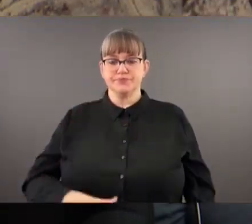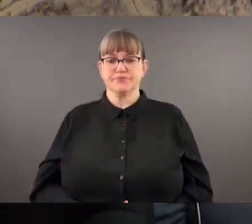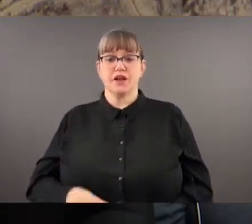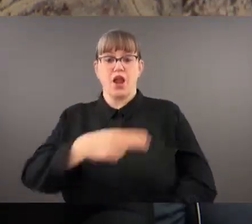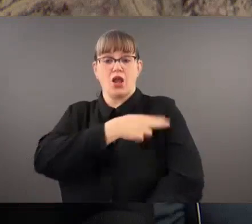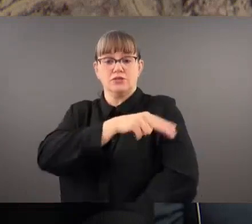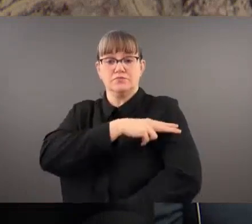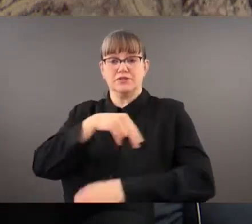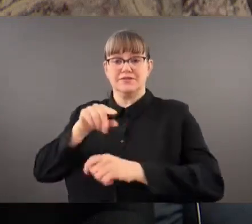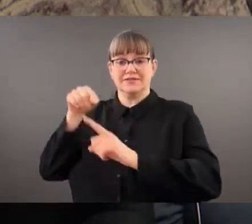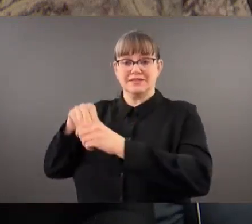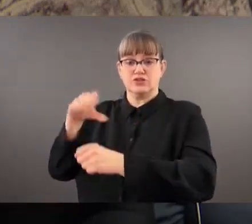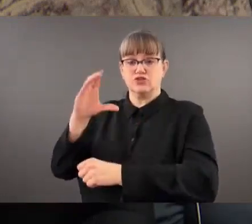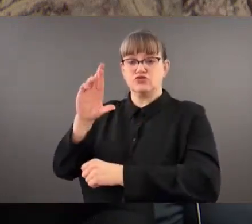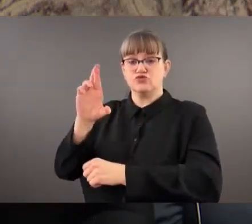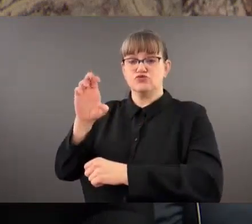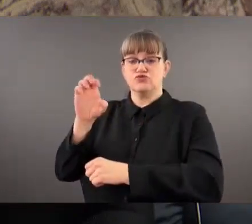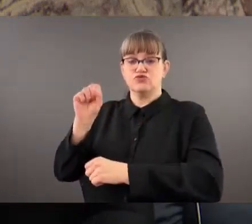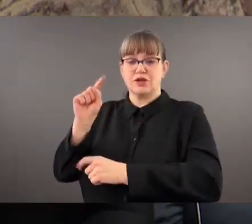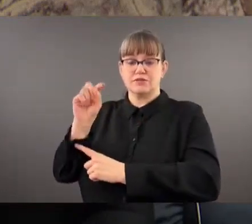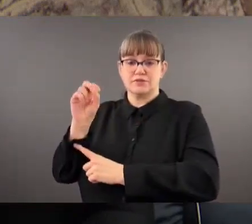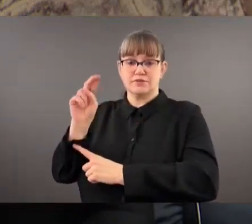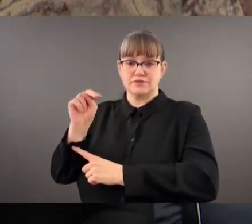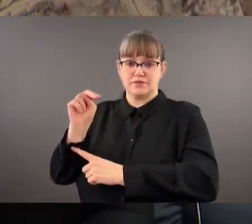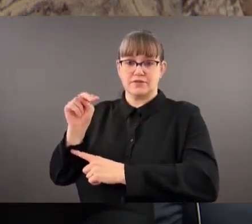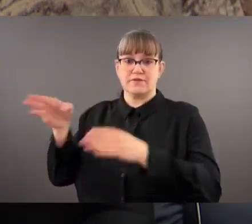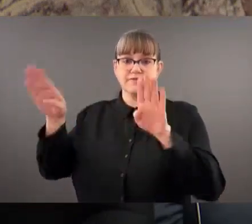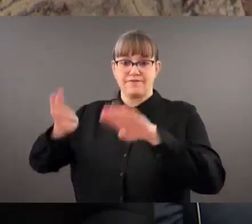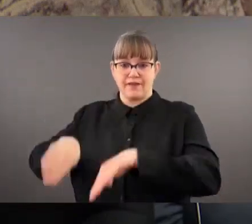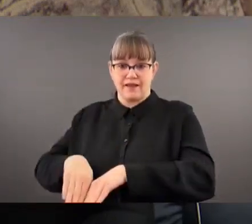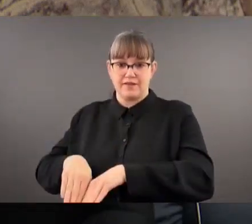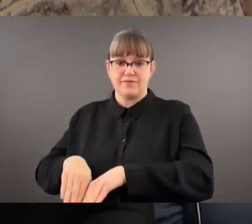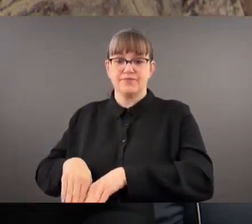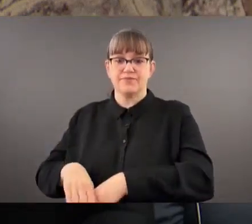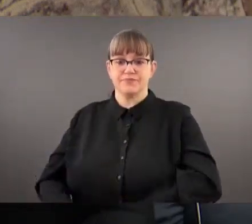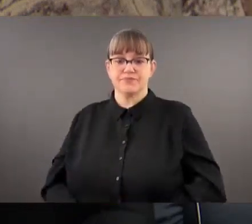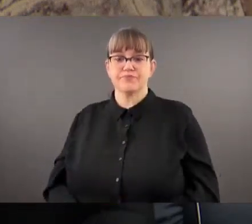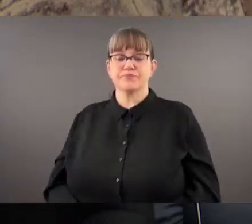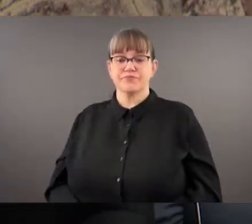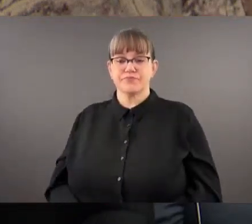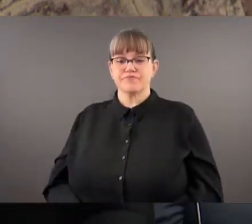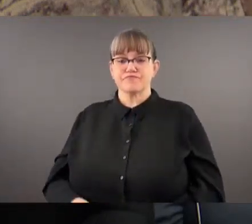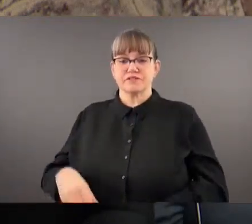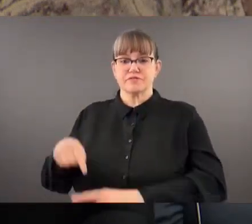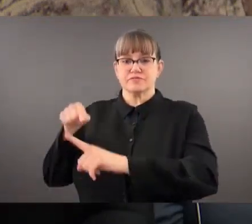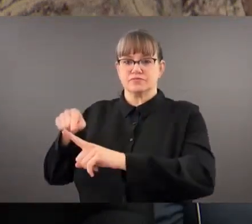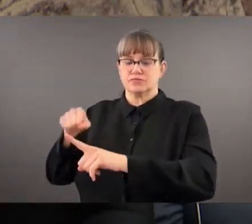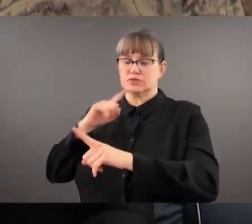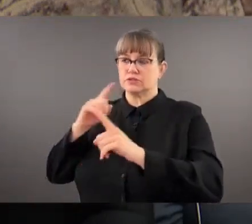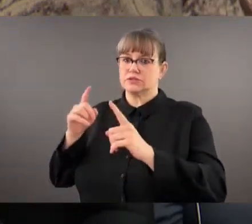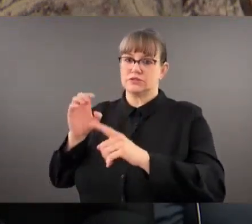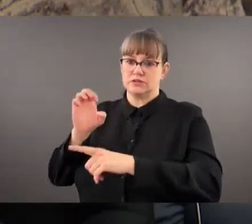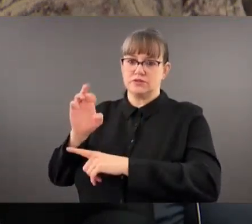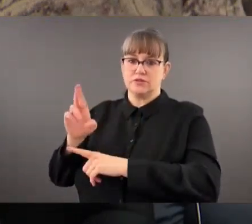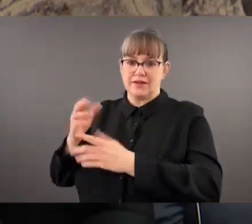again, why does the Premier continue to close ER services for those in